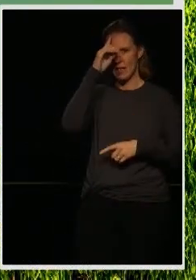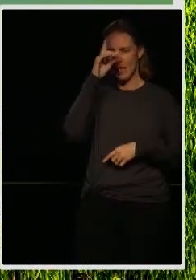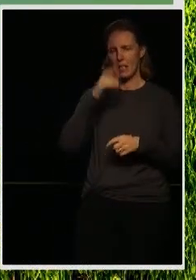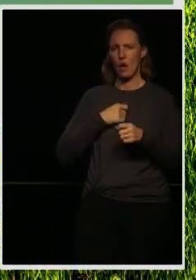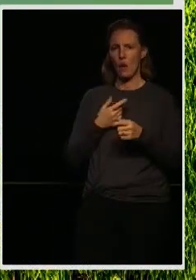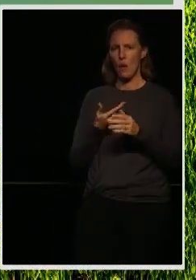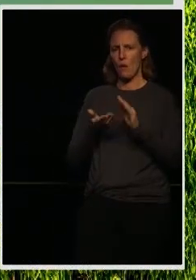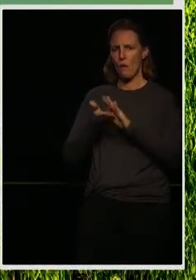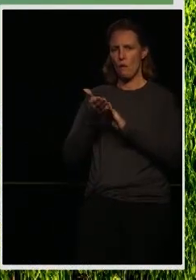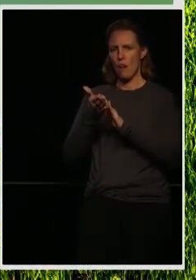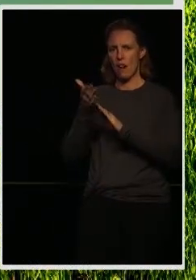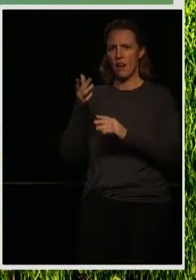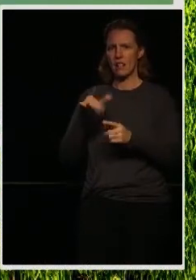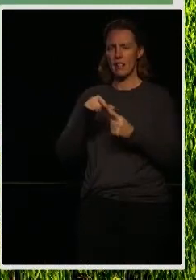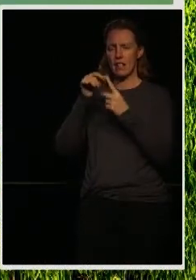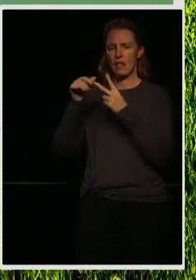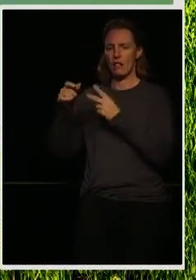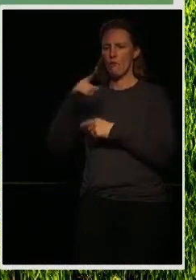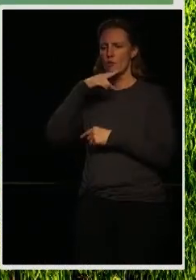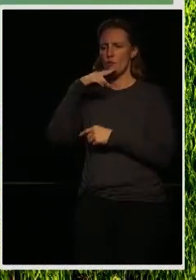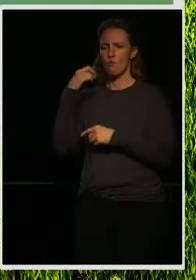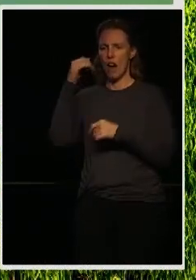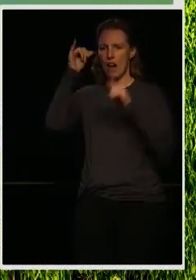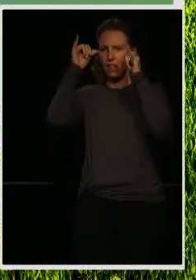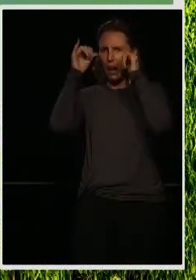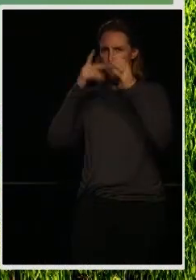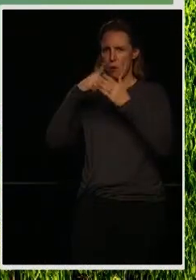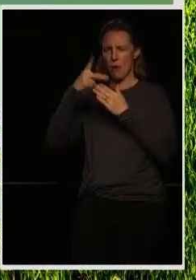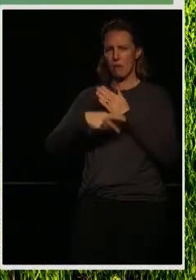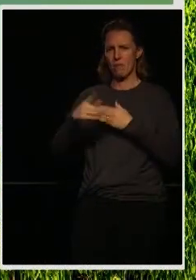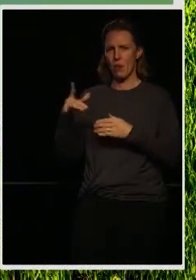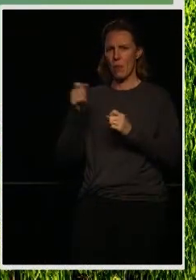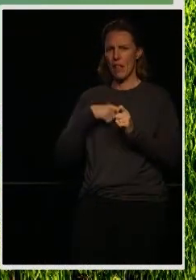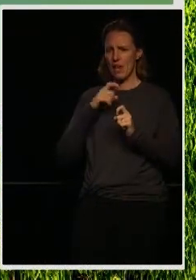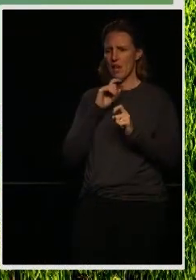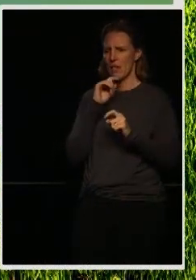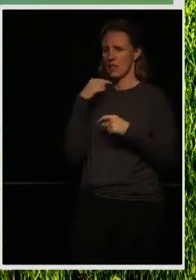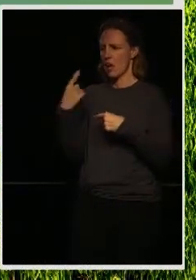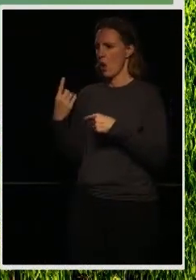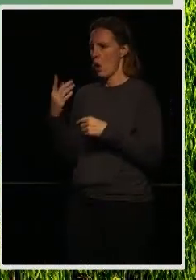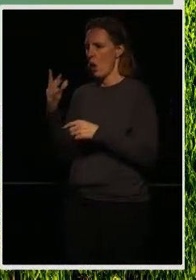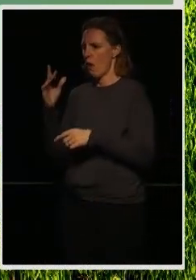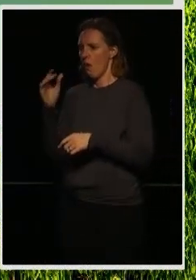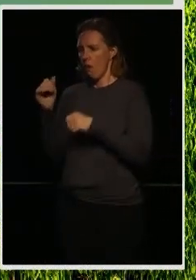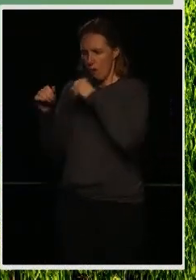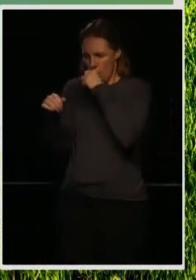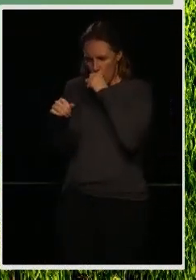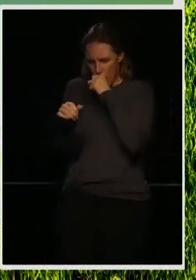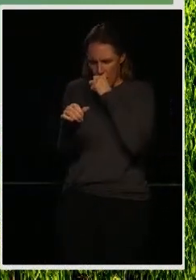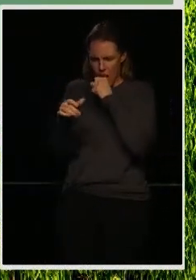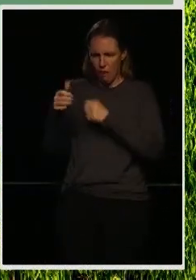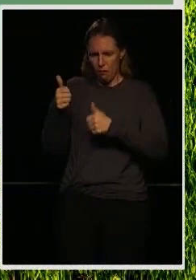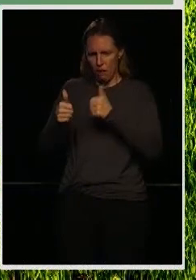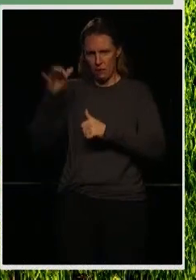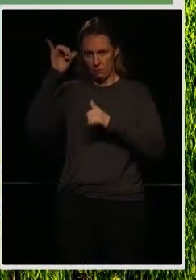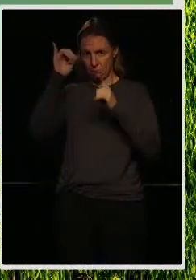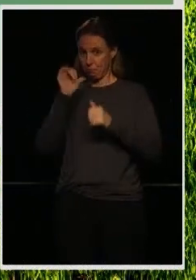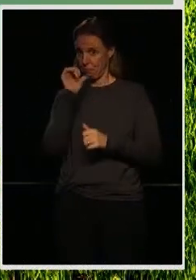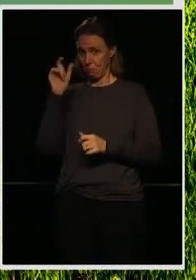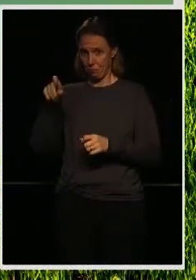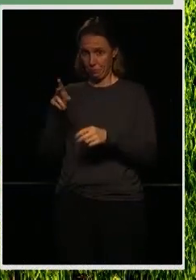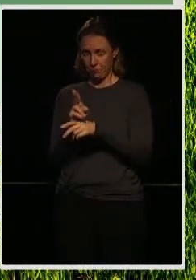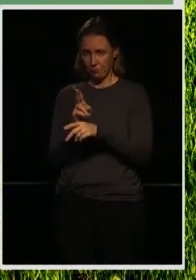dry cow program. So we can identify the cows that do not need antibiotics and reduce farm antibiotic usage by 40